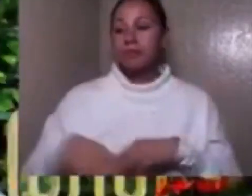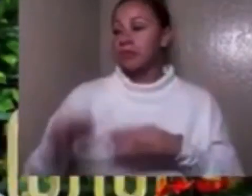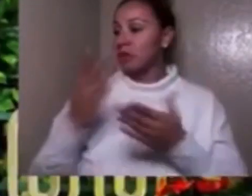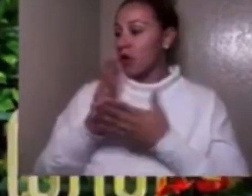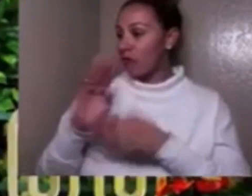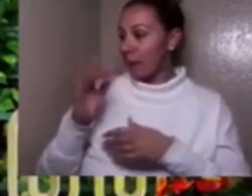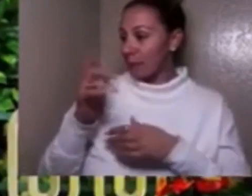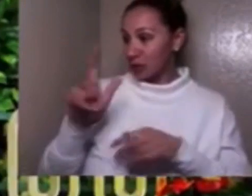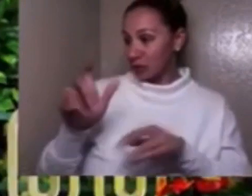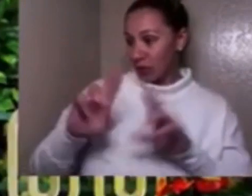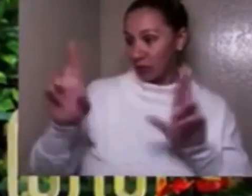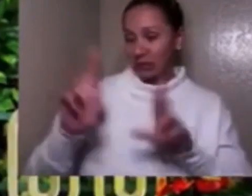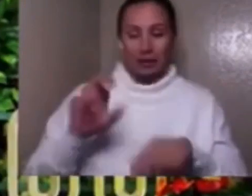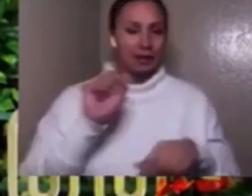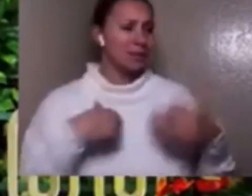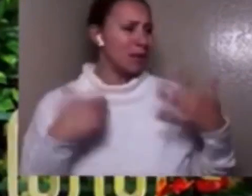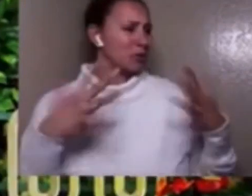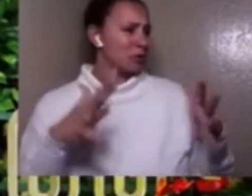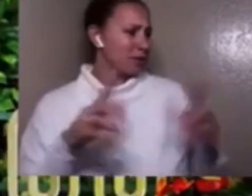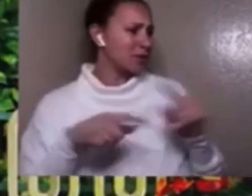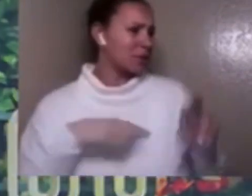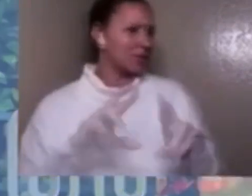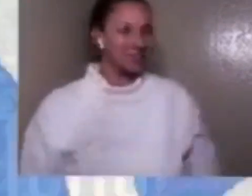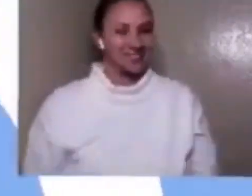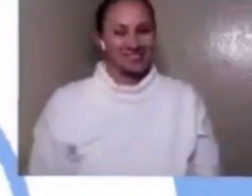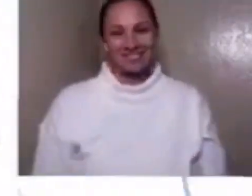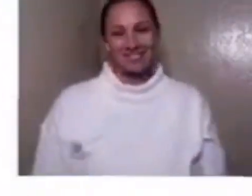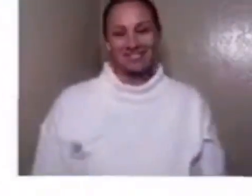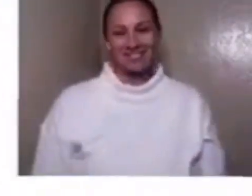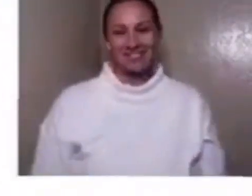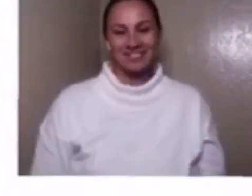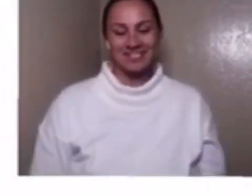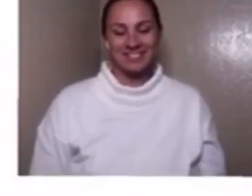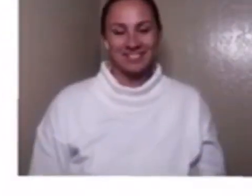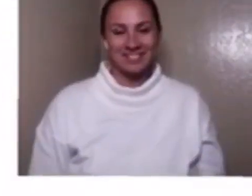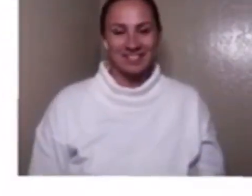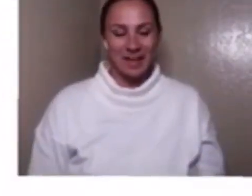All right, Rochelle, are you ready for this? Yes, I'm nervous, but I'm ready.